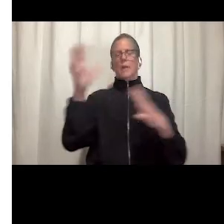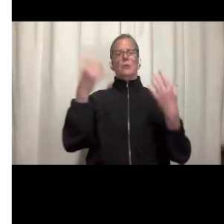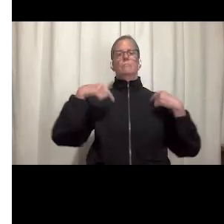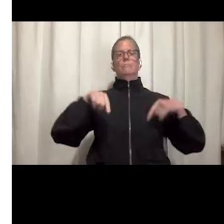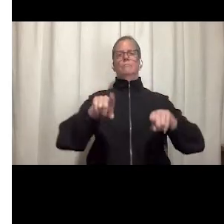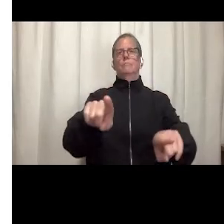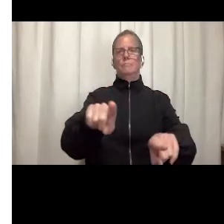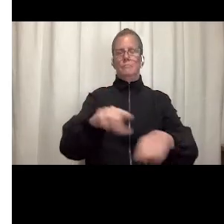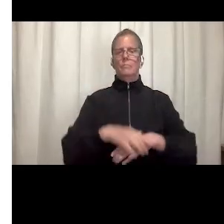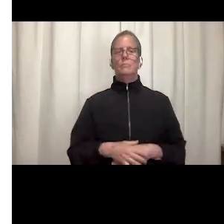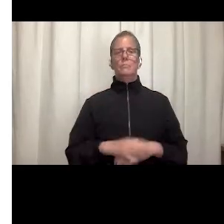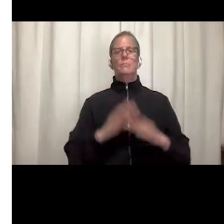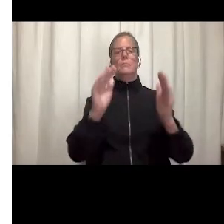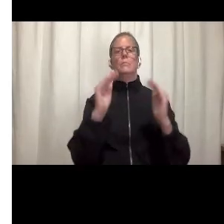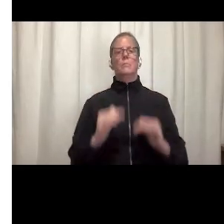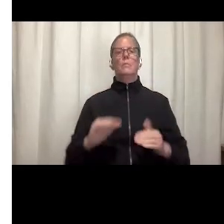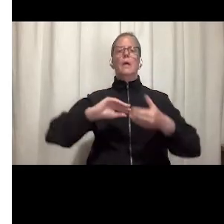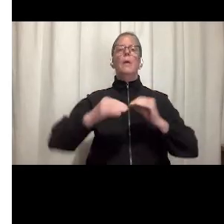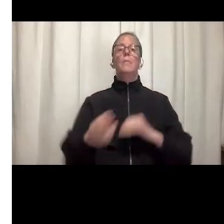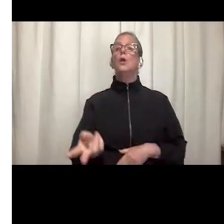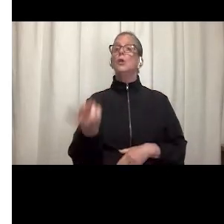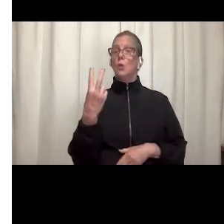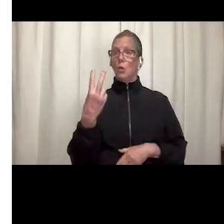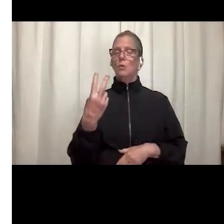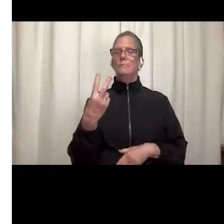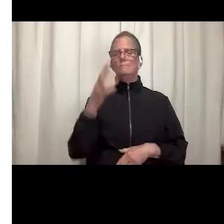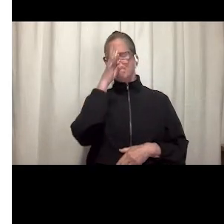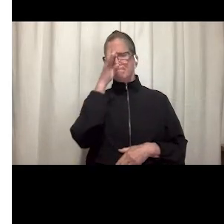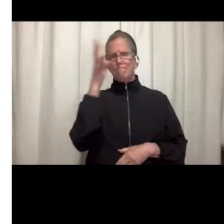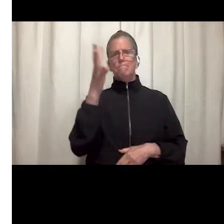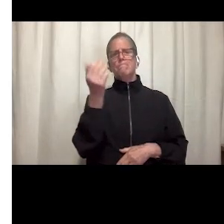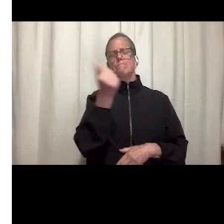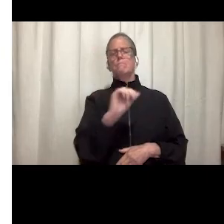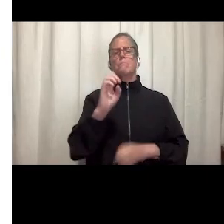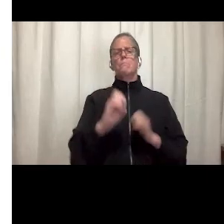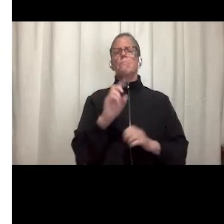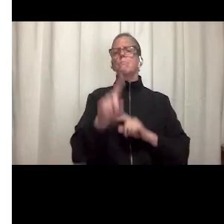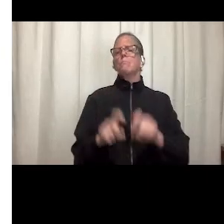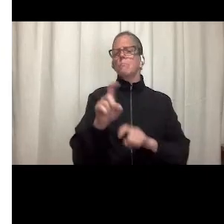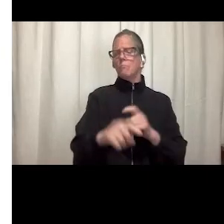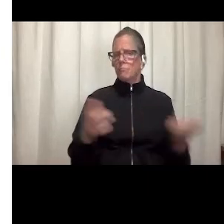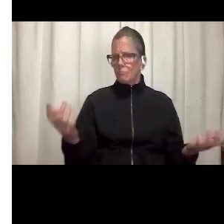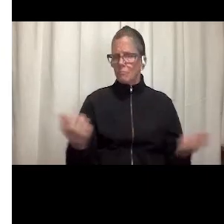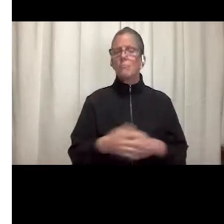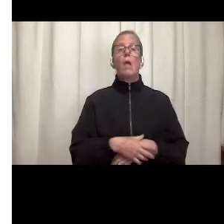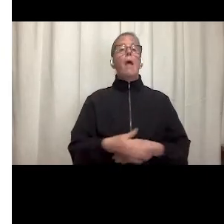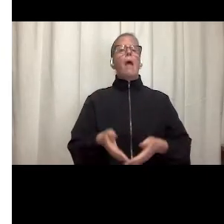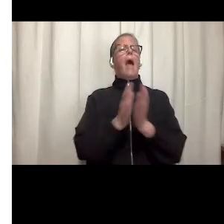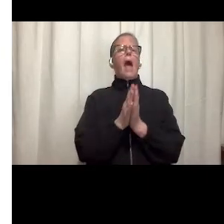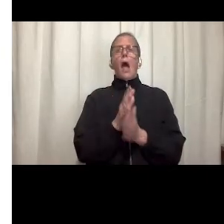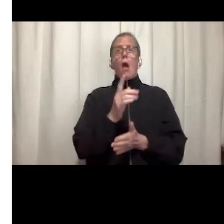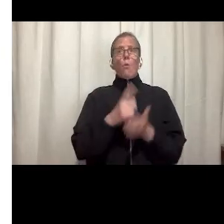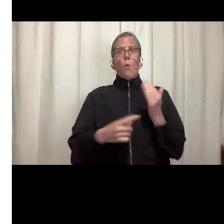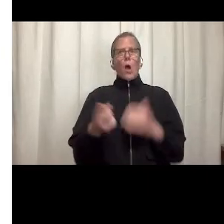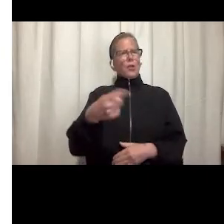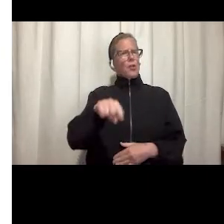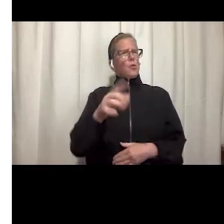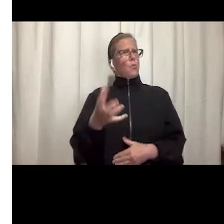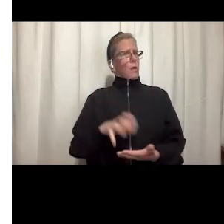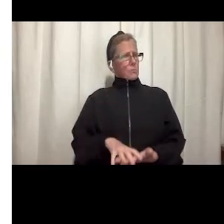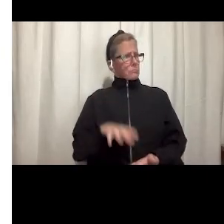Number 2, formulate evaluation questions. Ask, what do you want to learn?